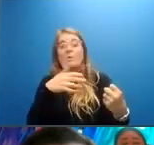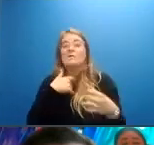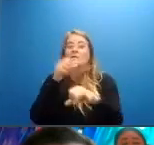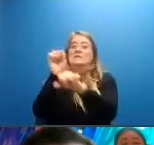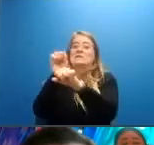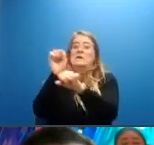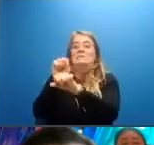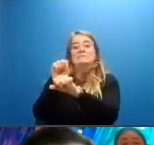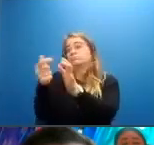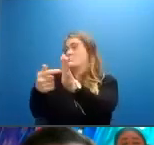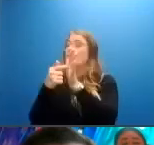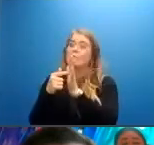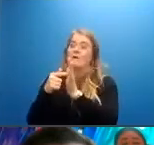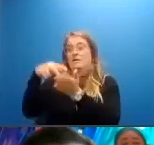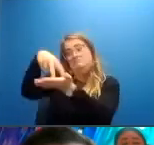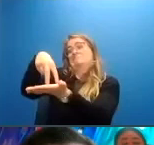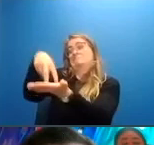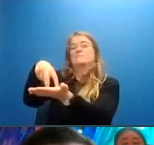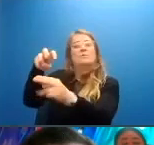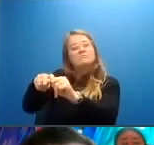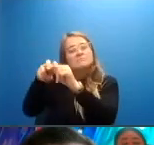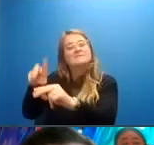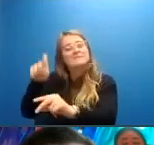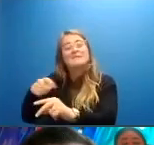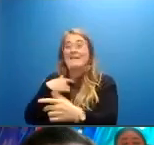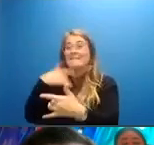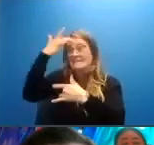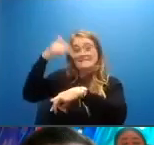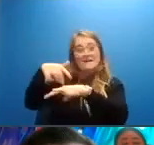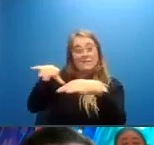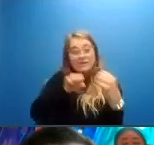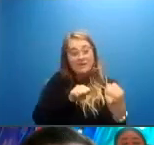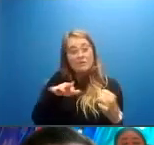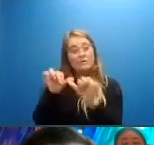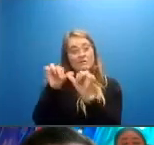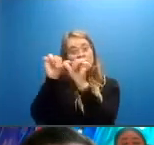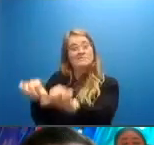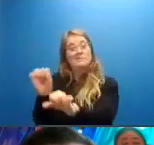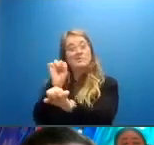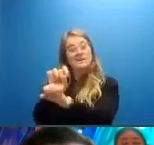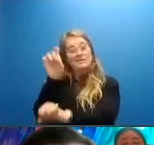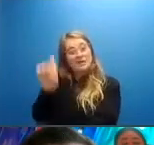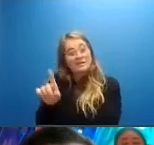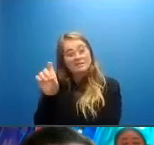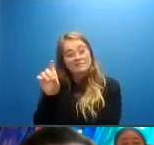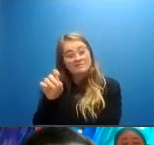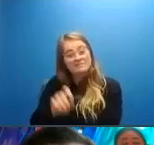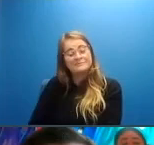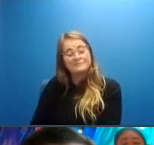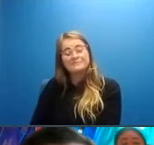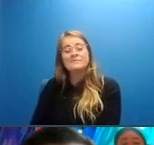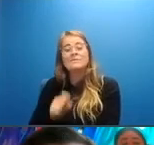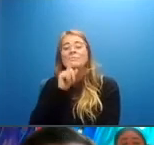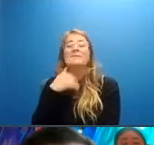supports you, that can help you take some sick time off, or do you have to continue working through your injury? So there's a lot